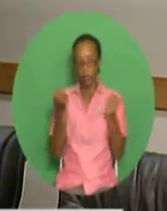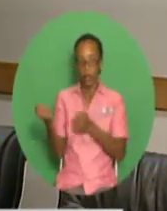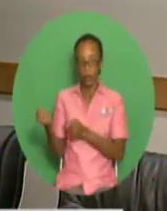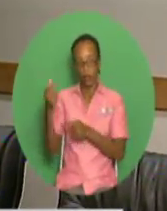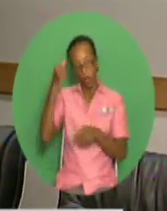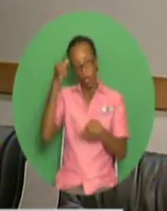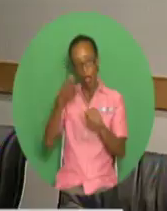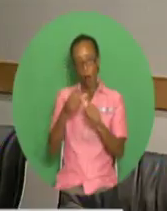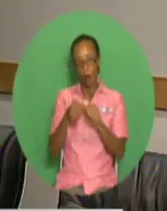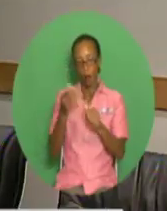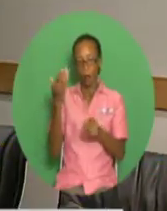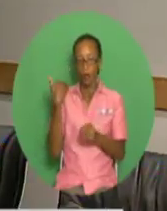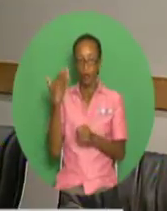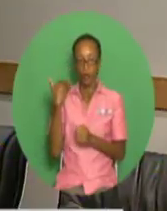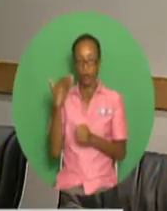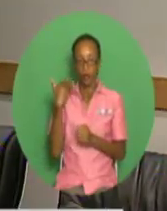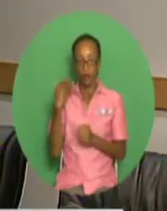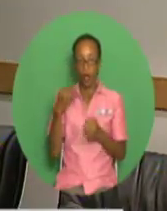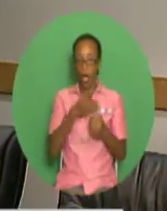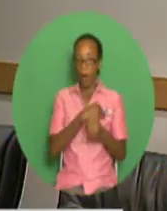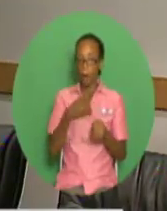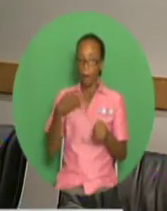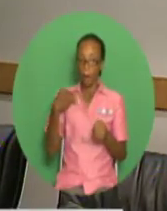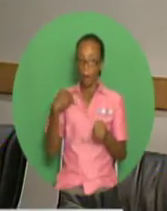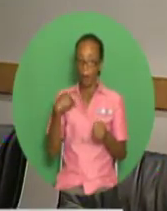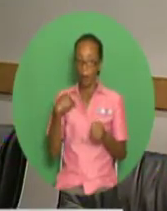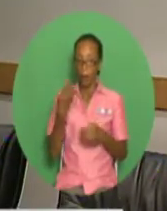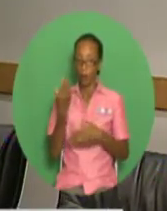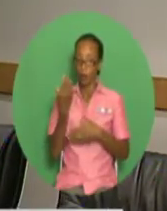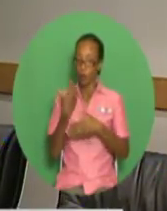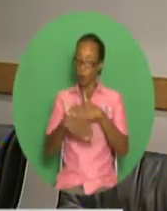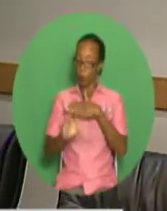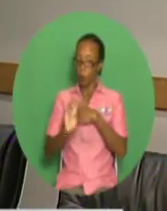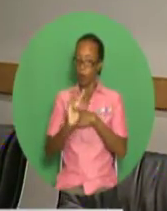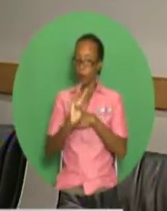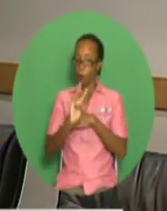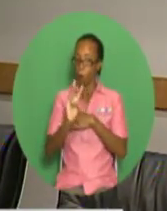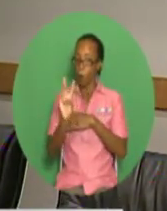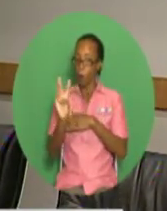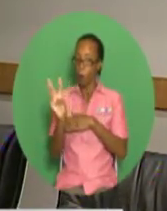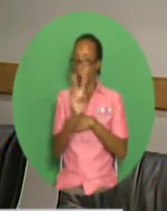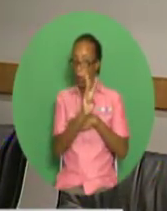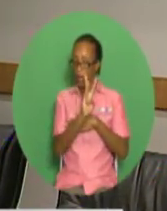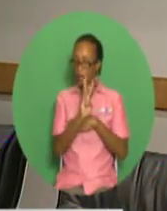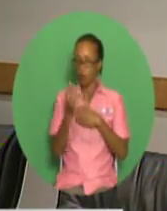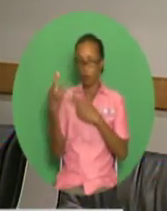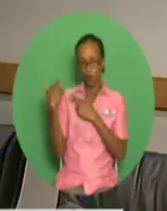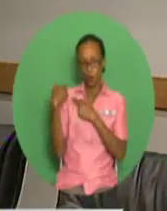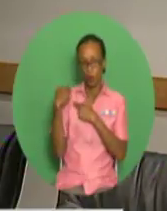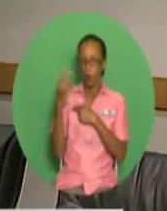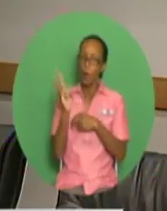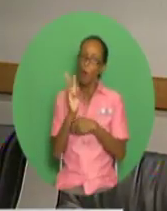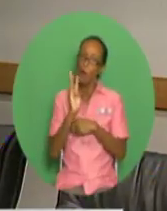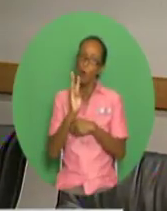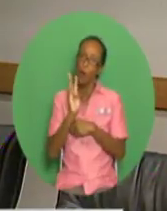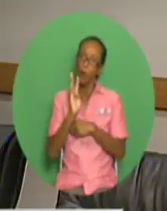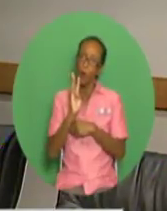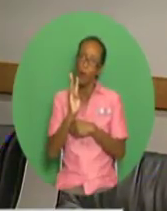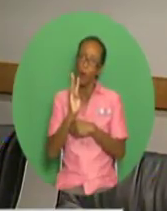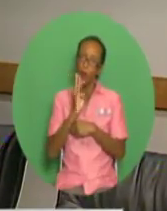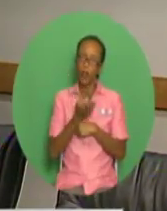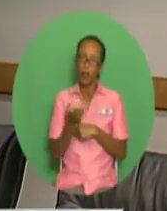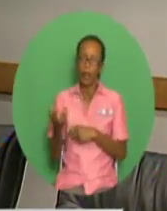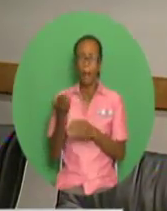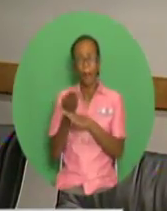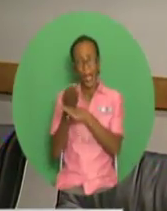remember when the member for Shoguanas West was the Minister of Water Resources. Some ministry they made us begging him to come